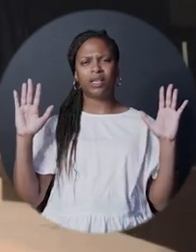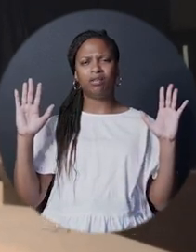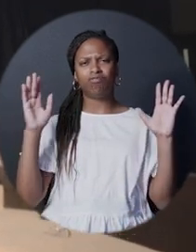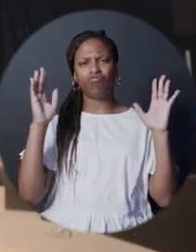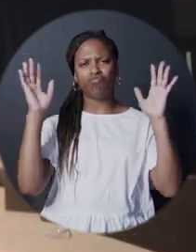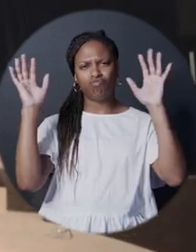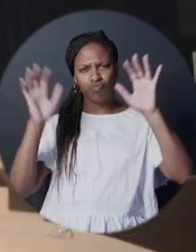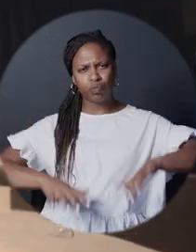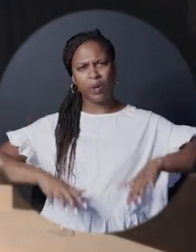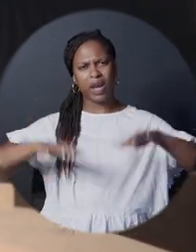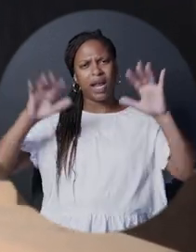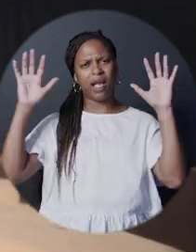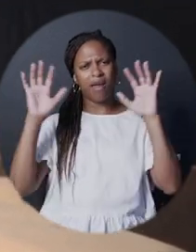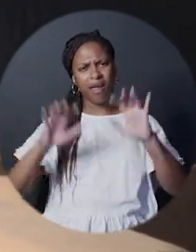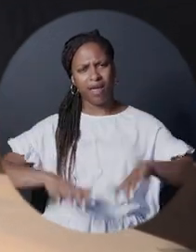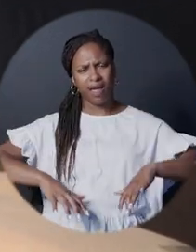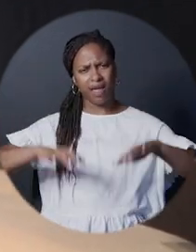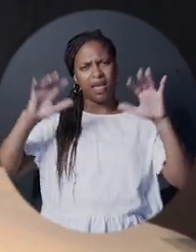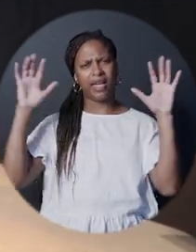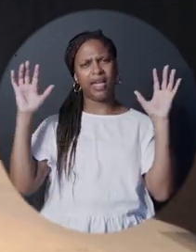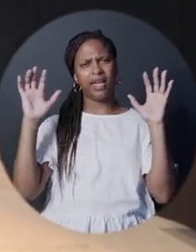after the